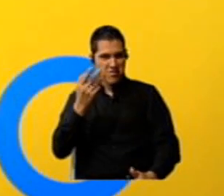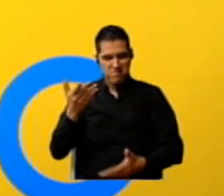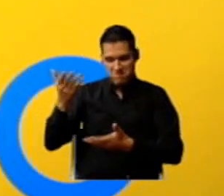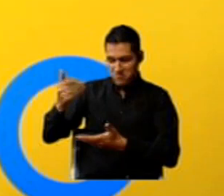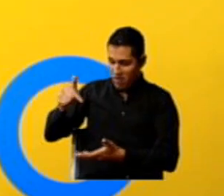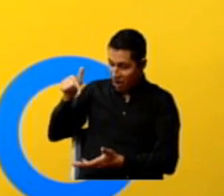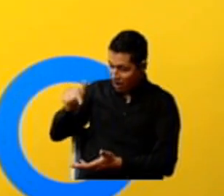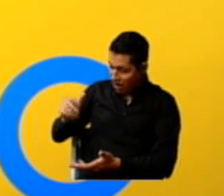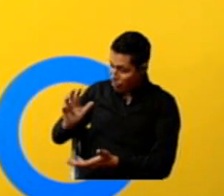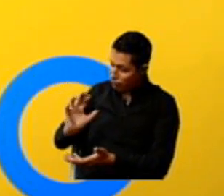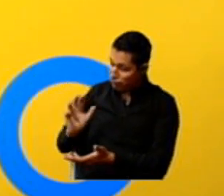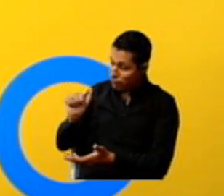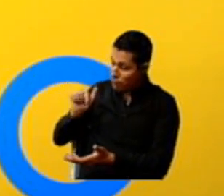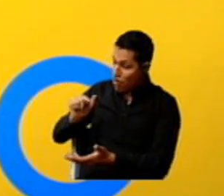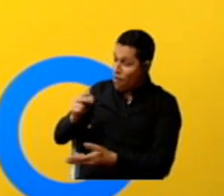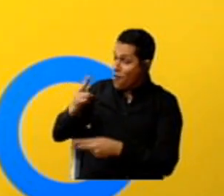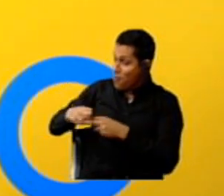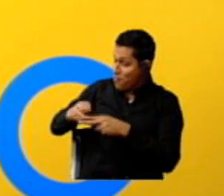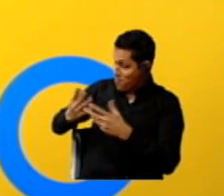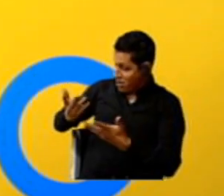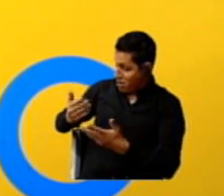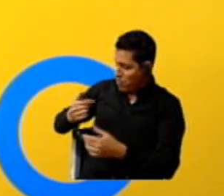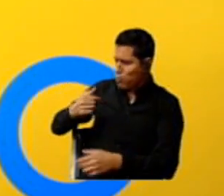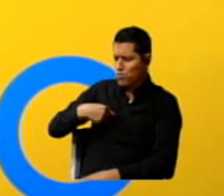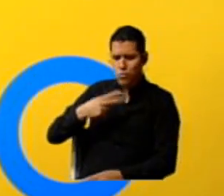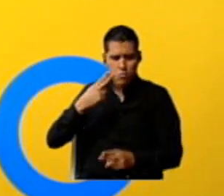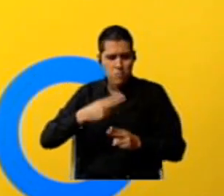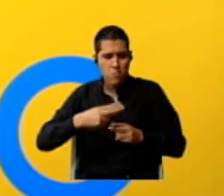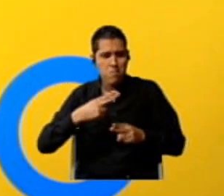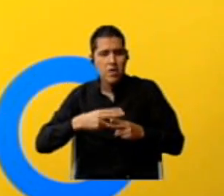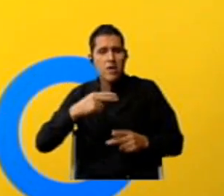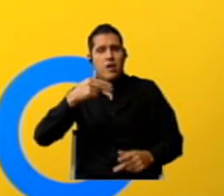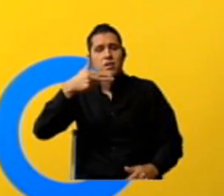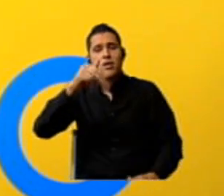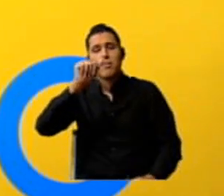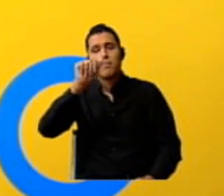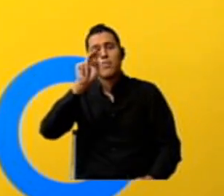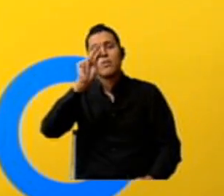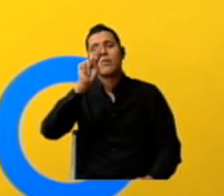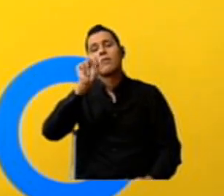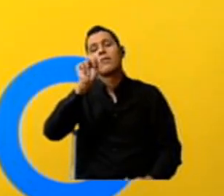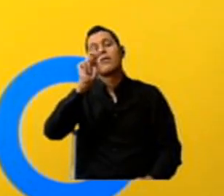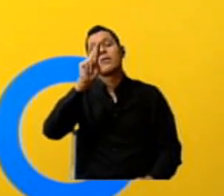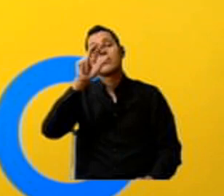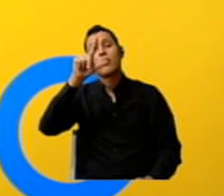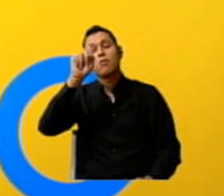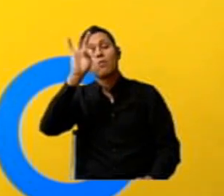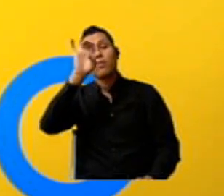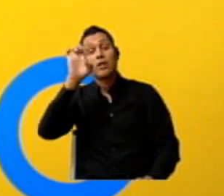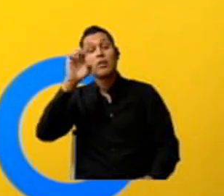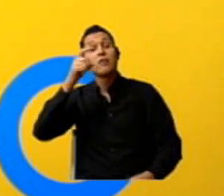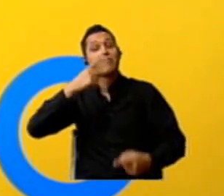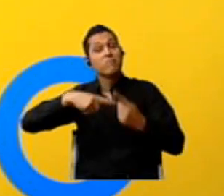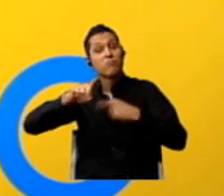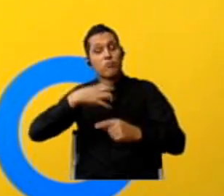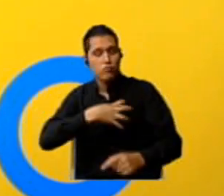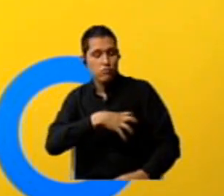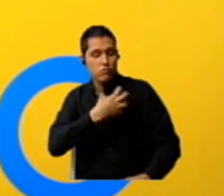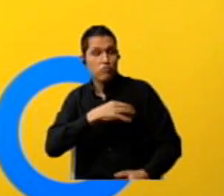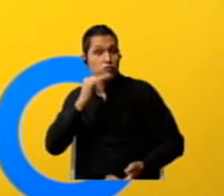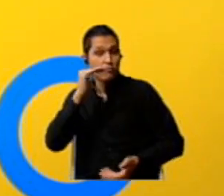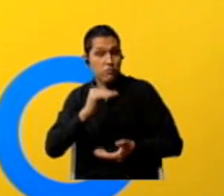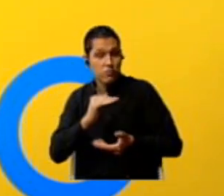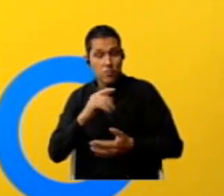your name? My name is Charlotte. Oh, nice to meet you, Charlotte. Charlotte, how old are you? I